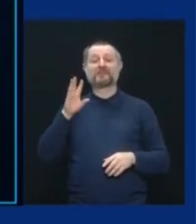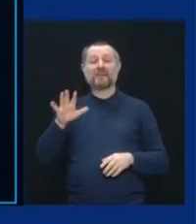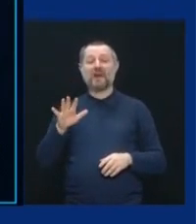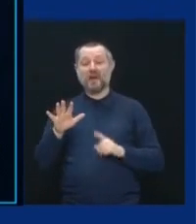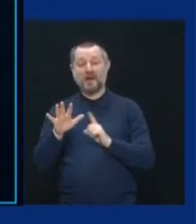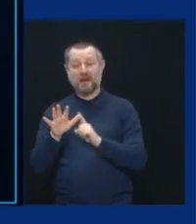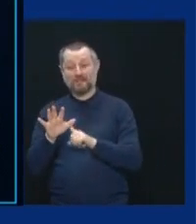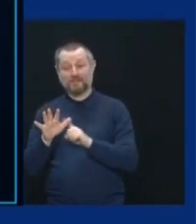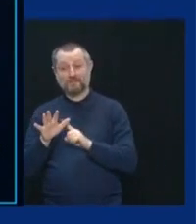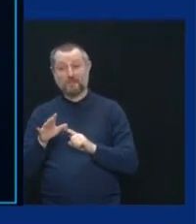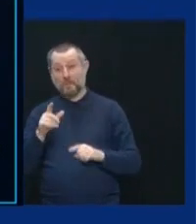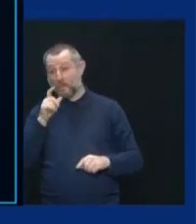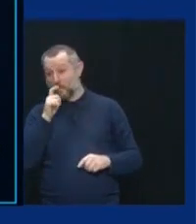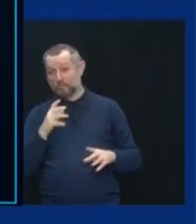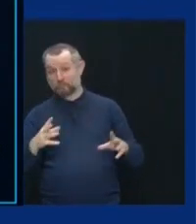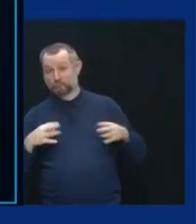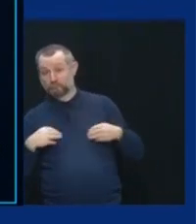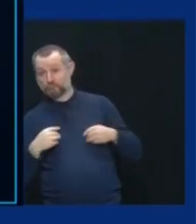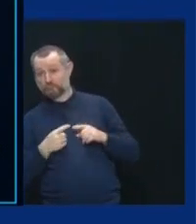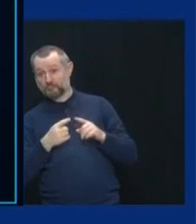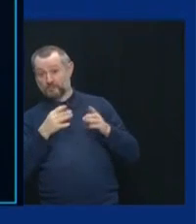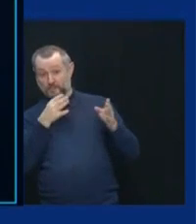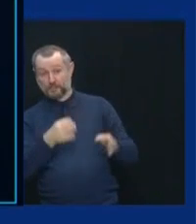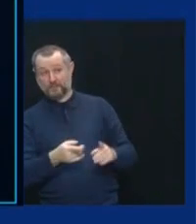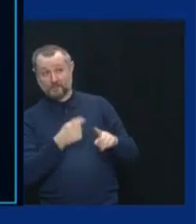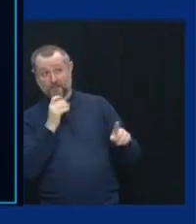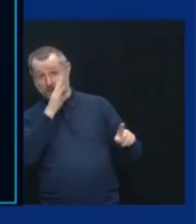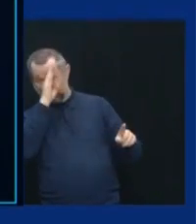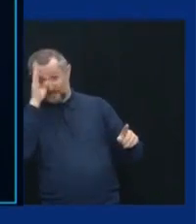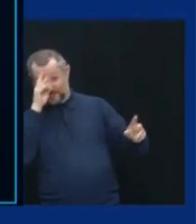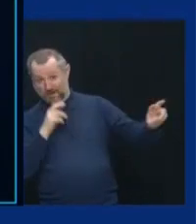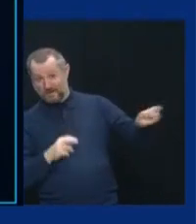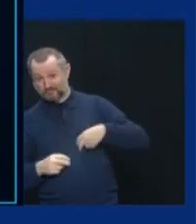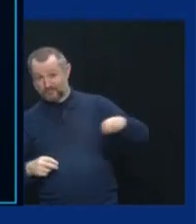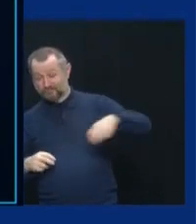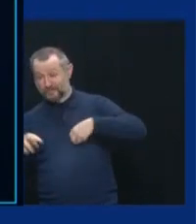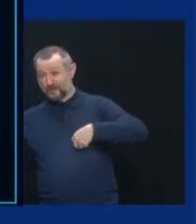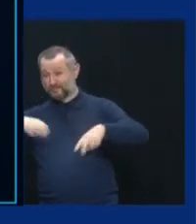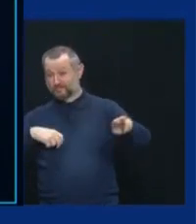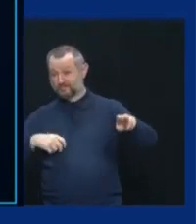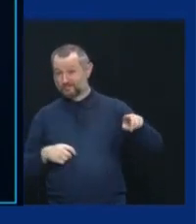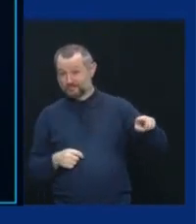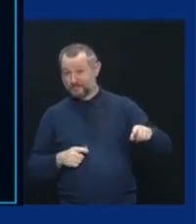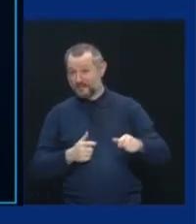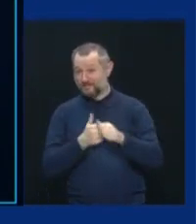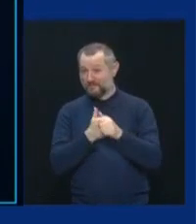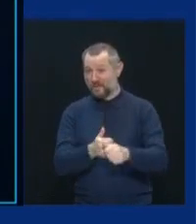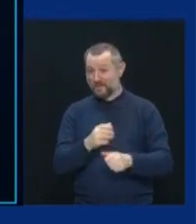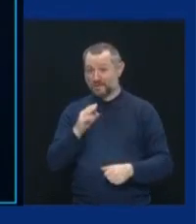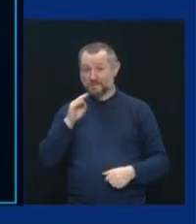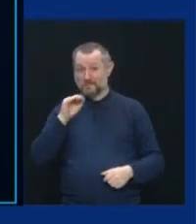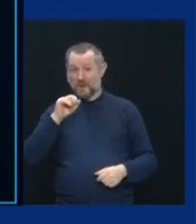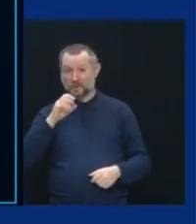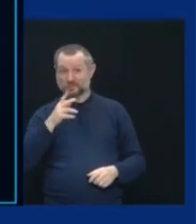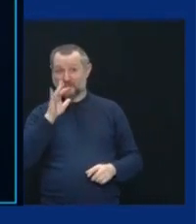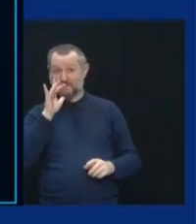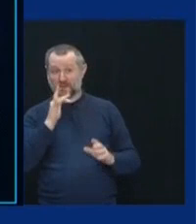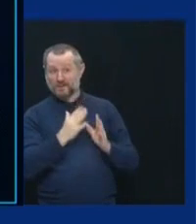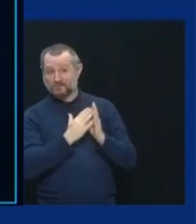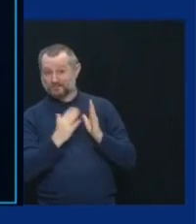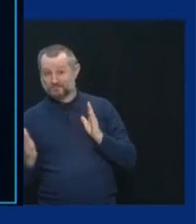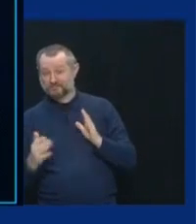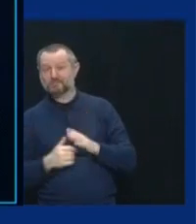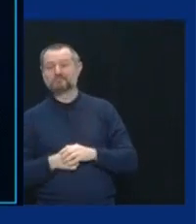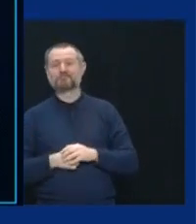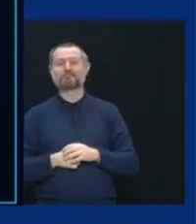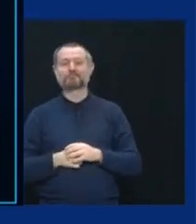that received a person from this March 25th guidance, which was then superseded in May,